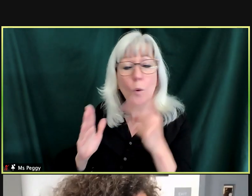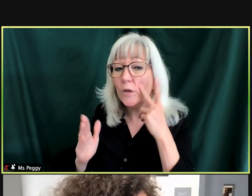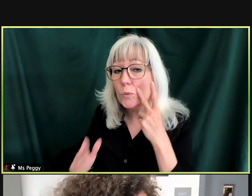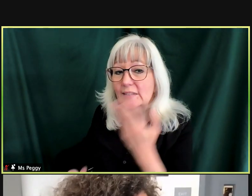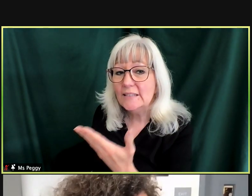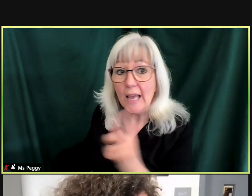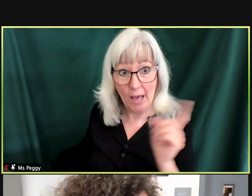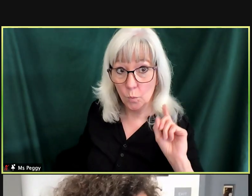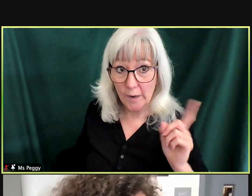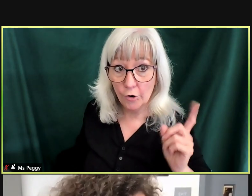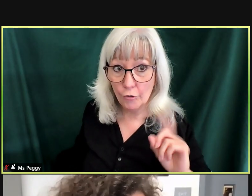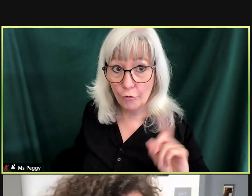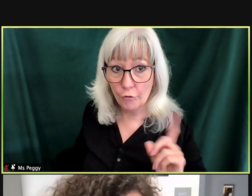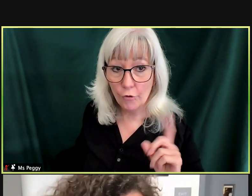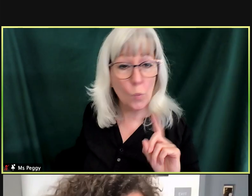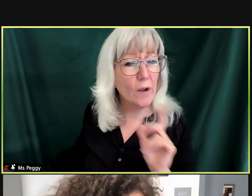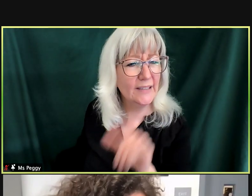is it?